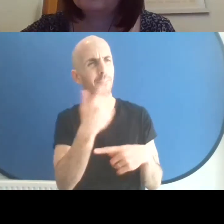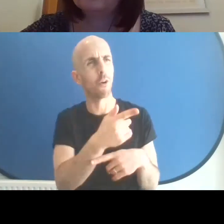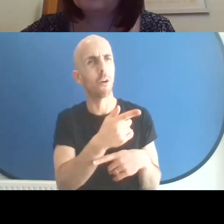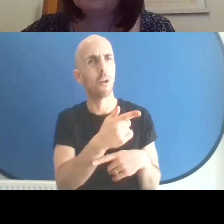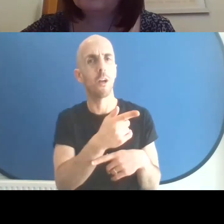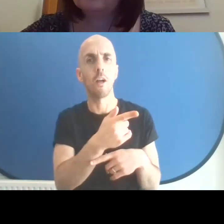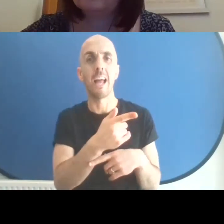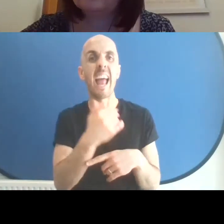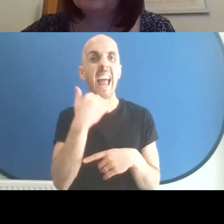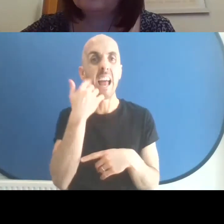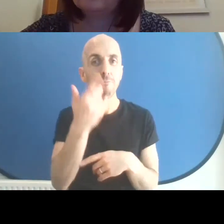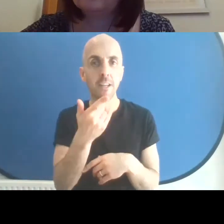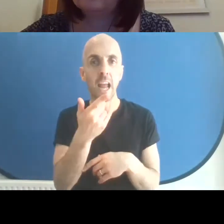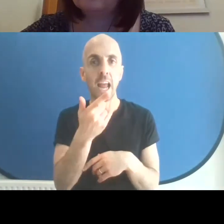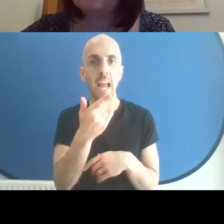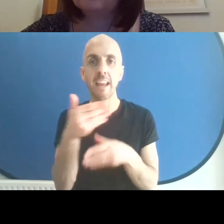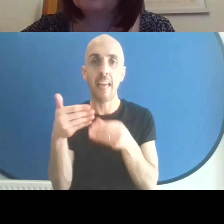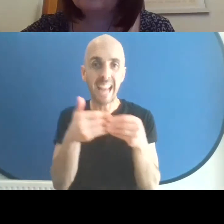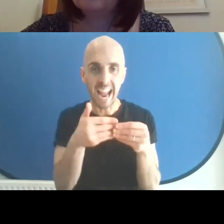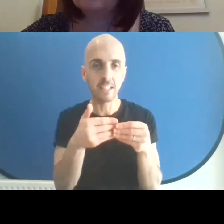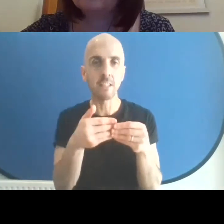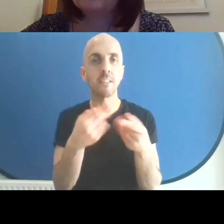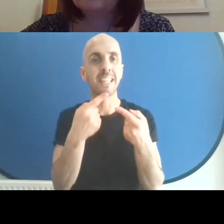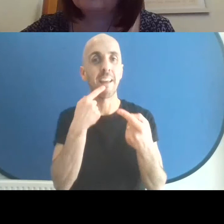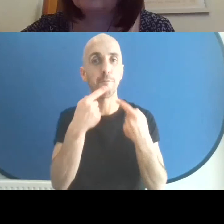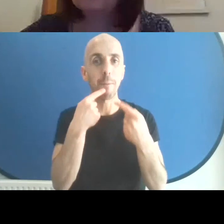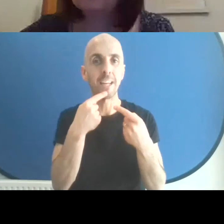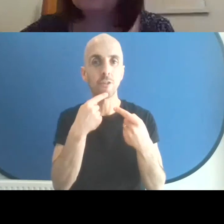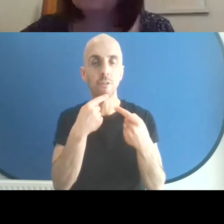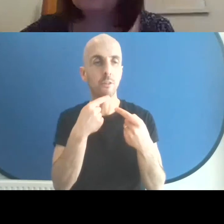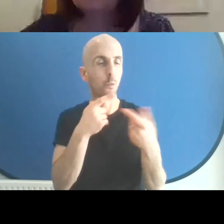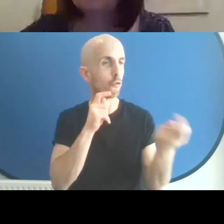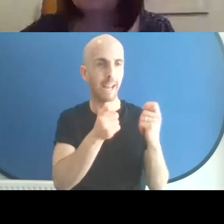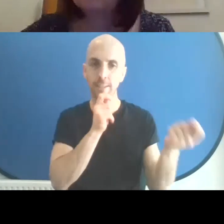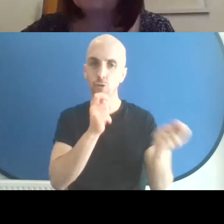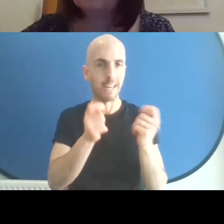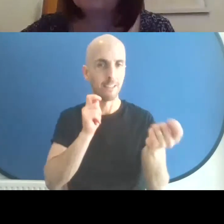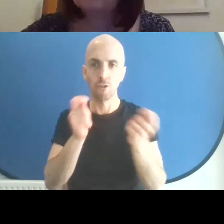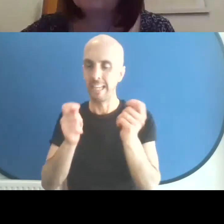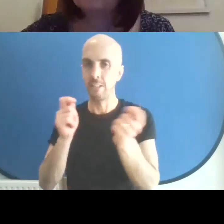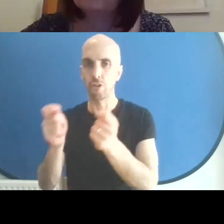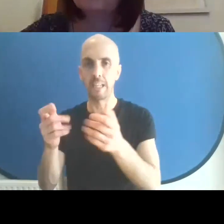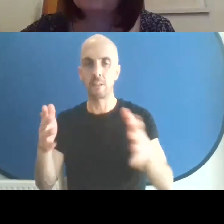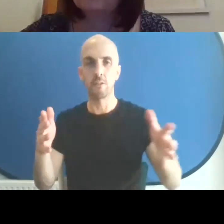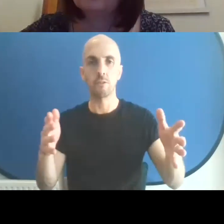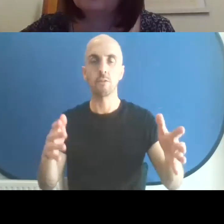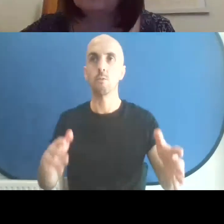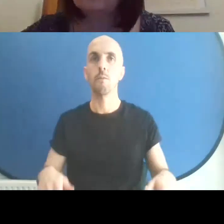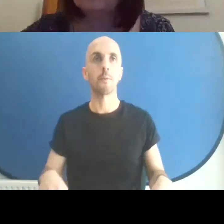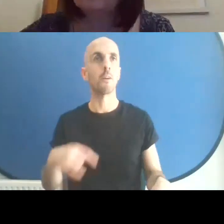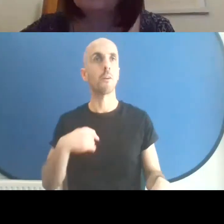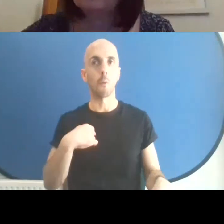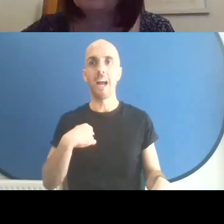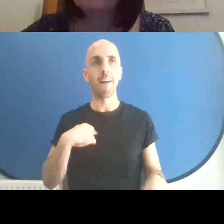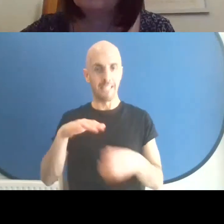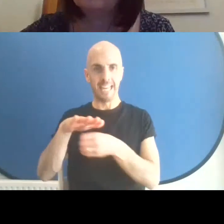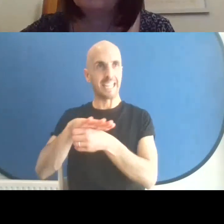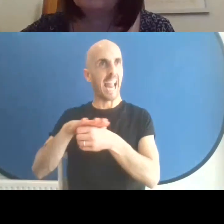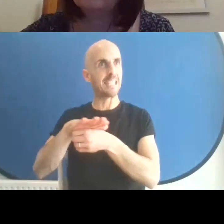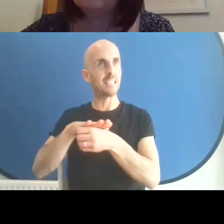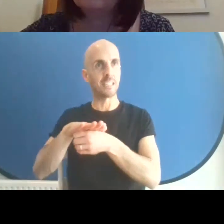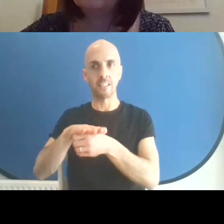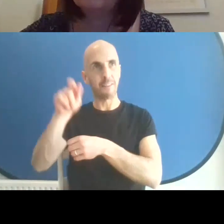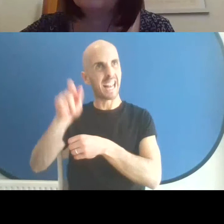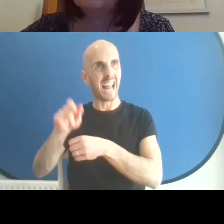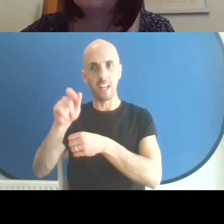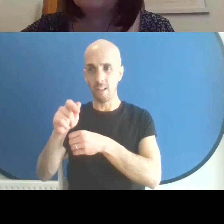changing daily. There was, I guess, a real fear factor around supporting people. And, you know, we know the work that we do, that there are